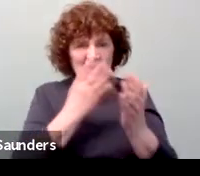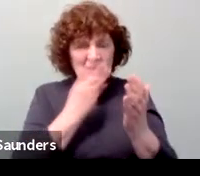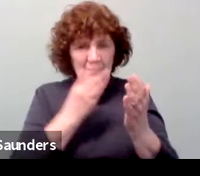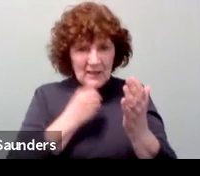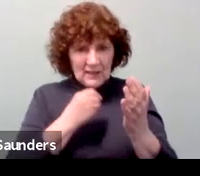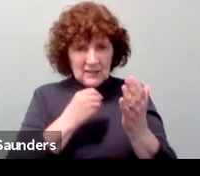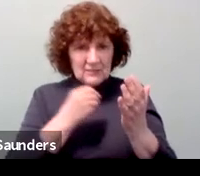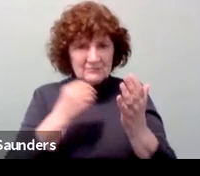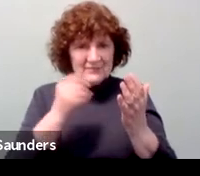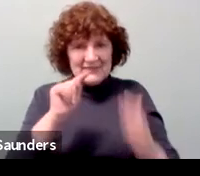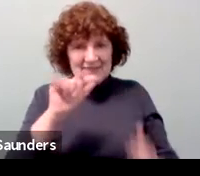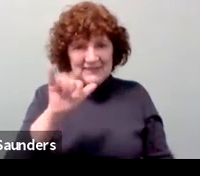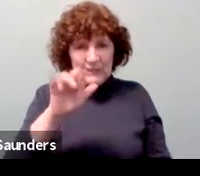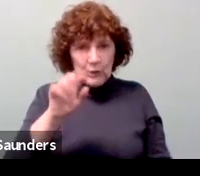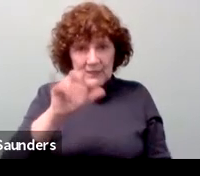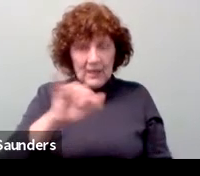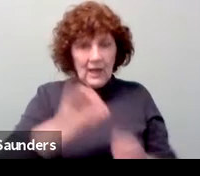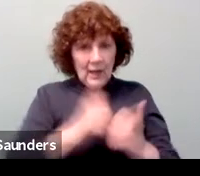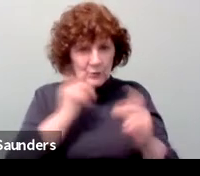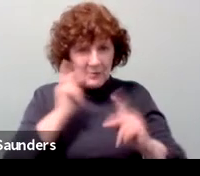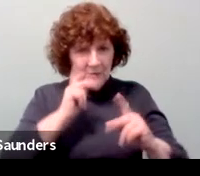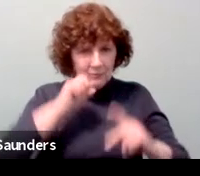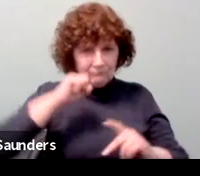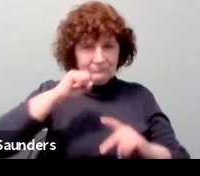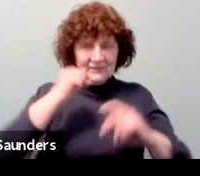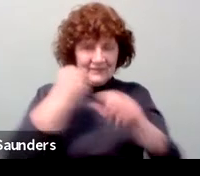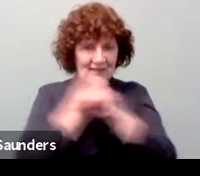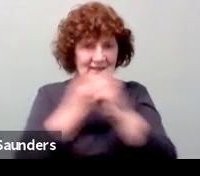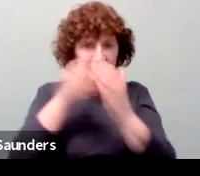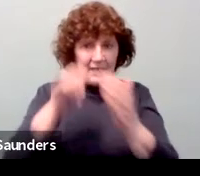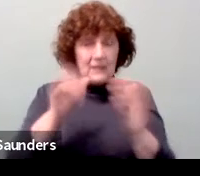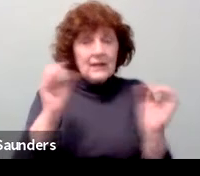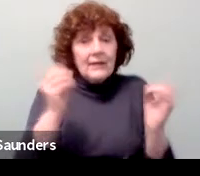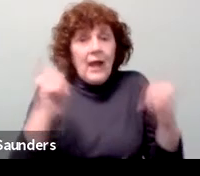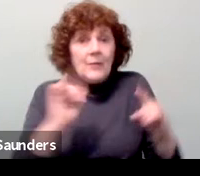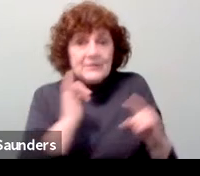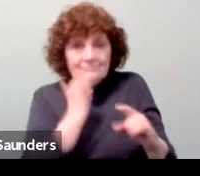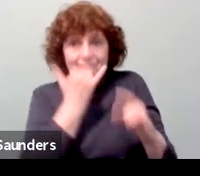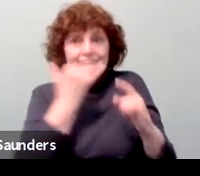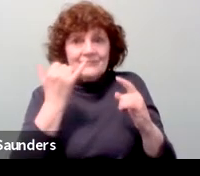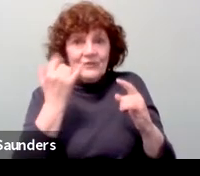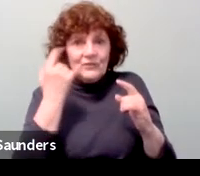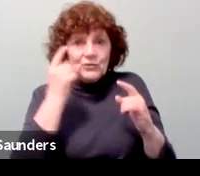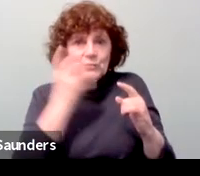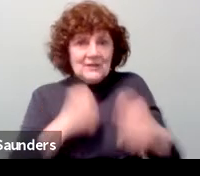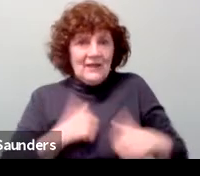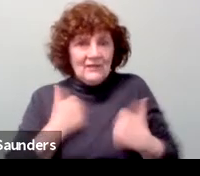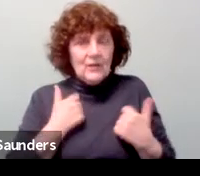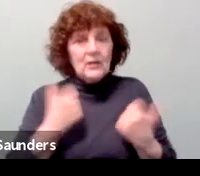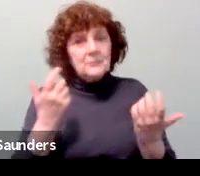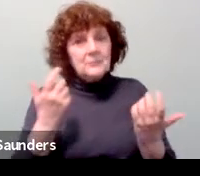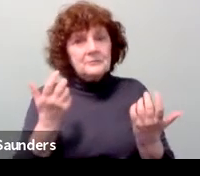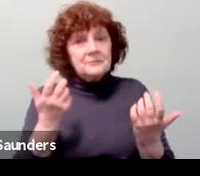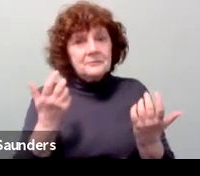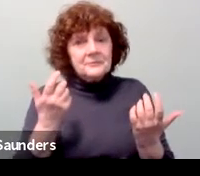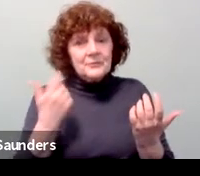by chance in Jewish life. And we get instructions for how we are